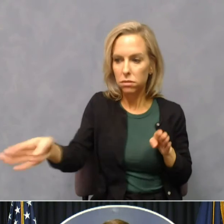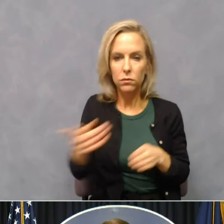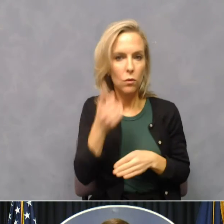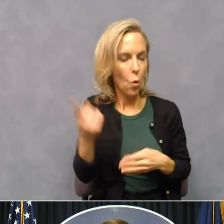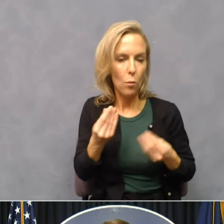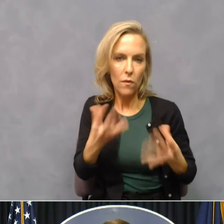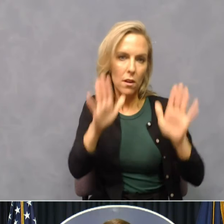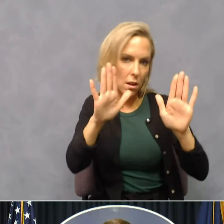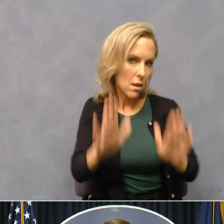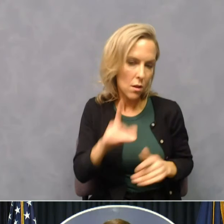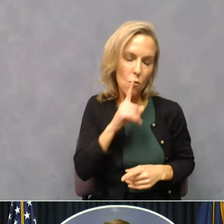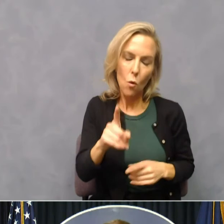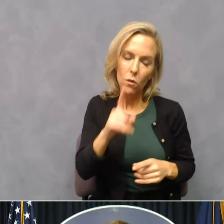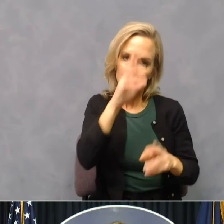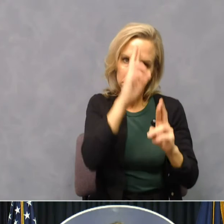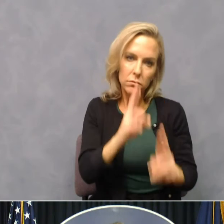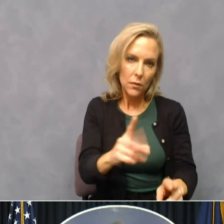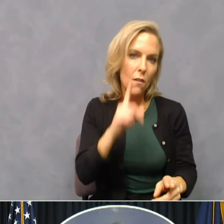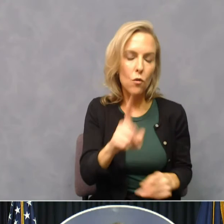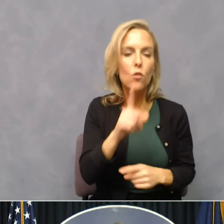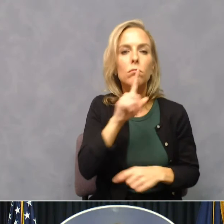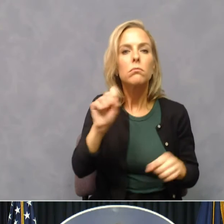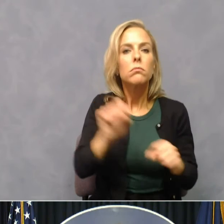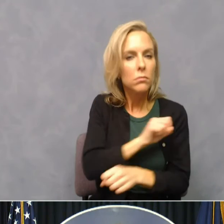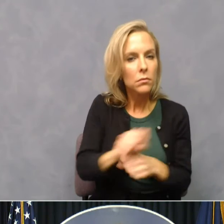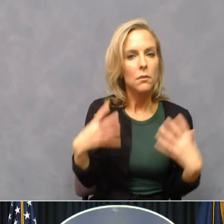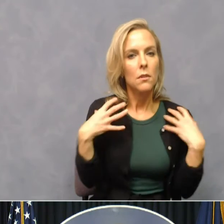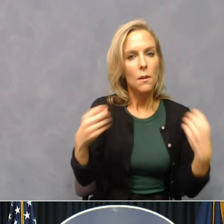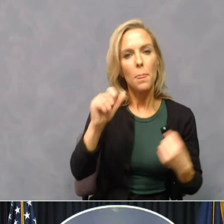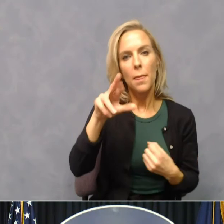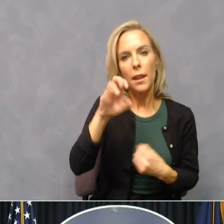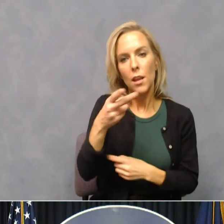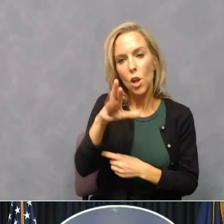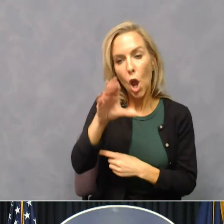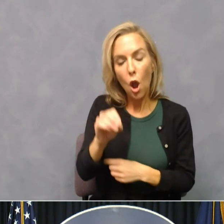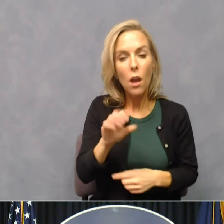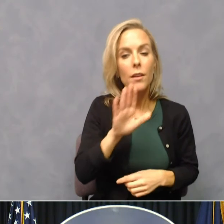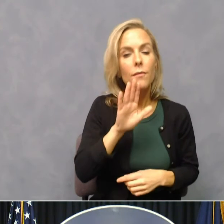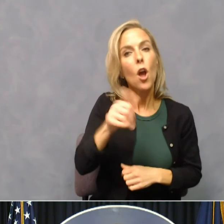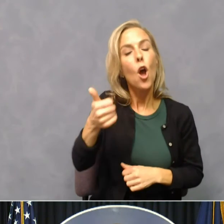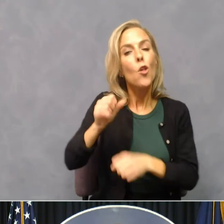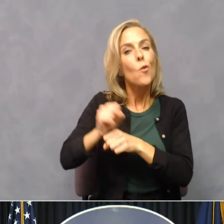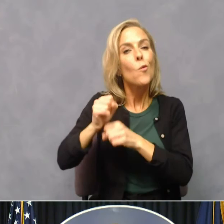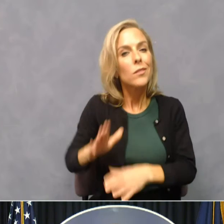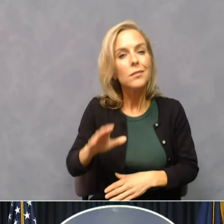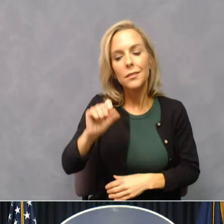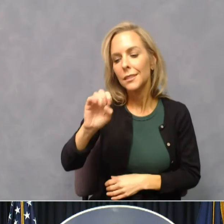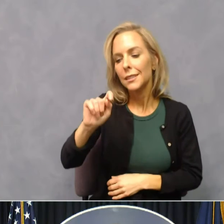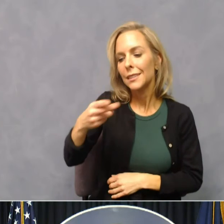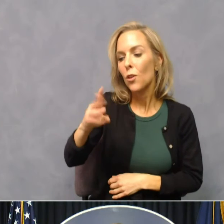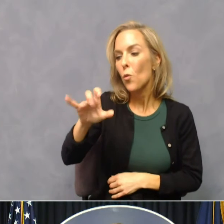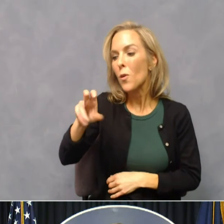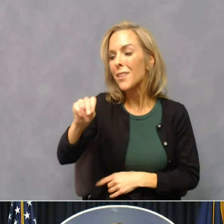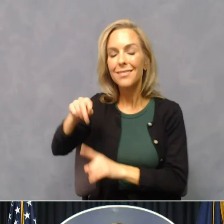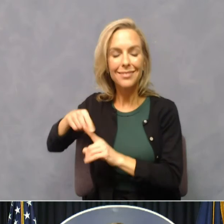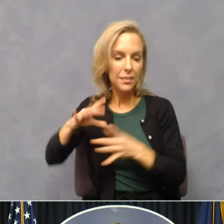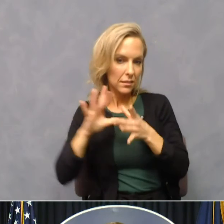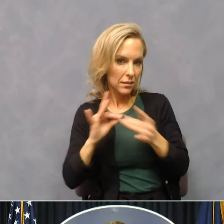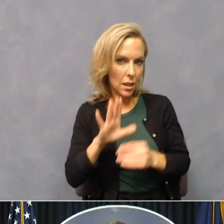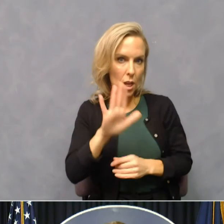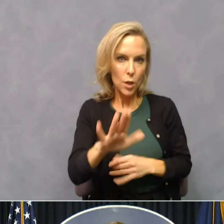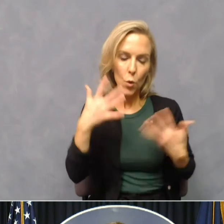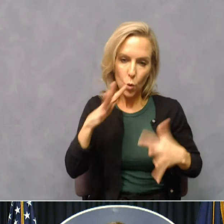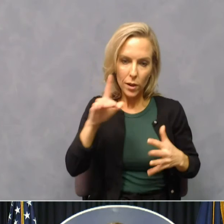a true healthcare hero. Other colleagues like Seth Wilson stated that Dr. Miller's methodical approach